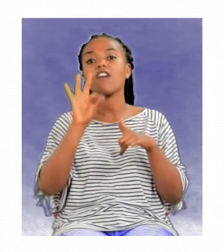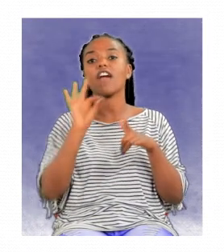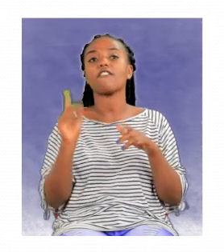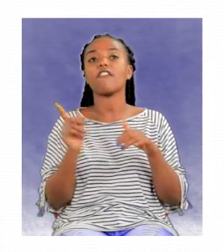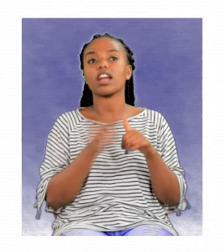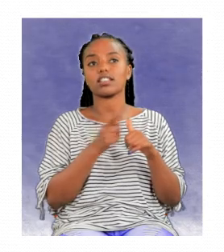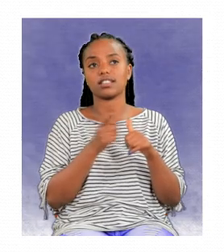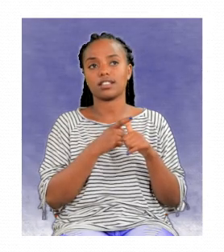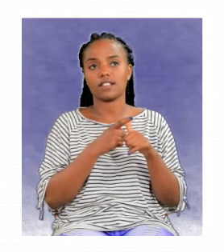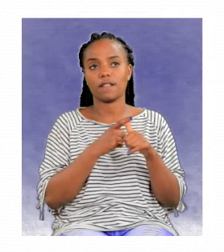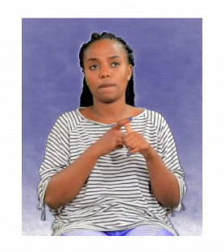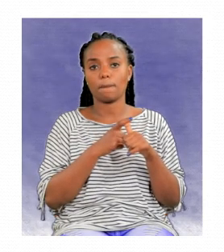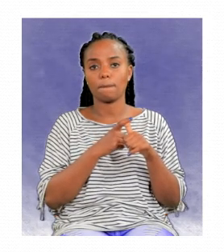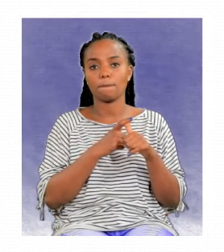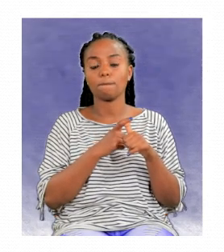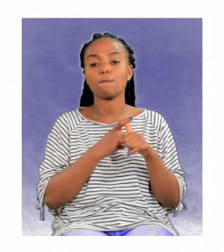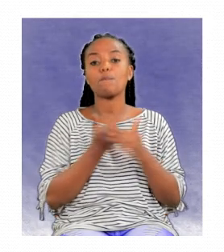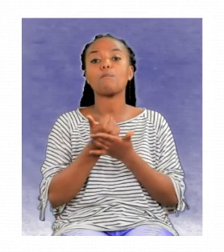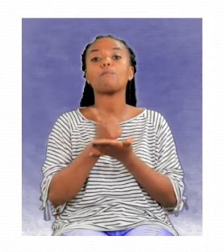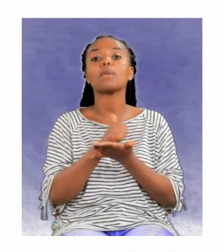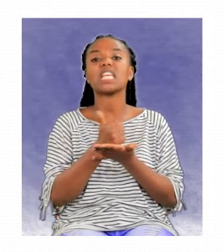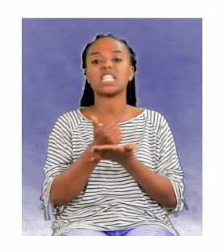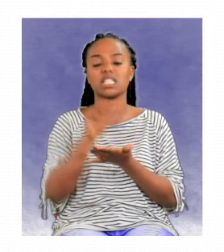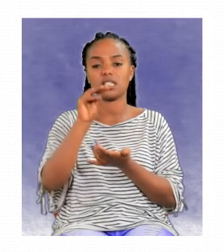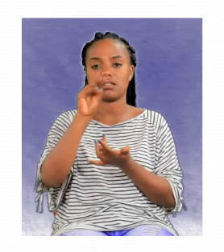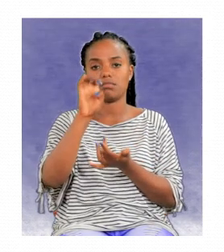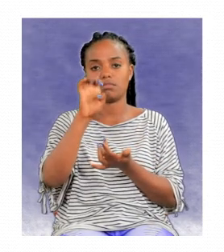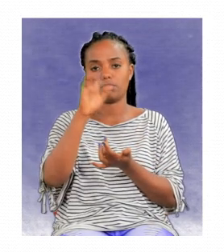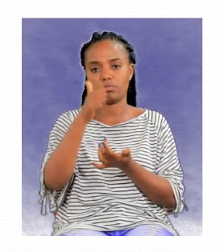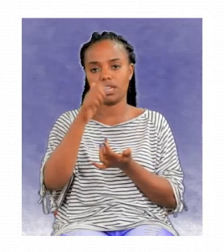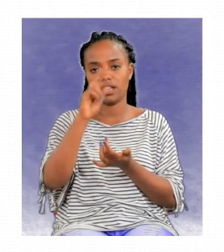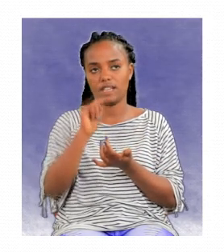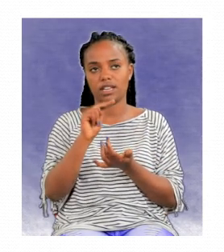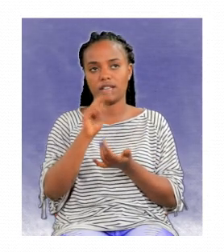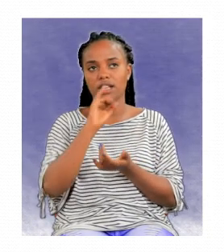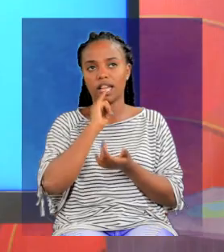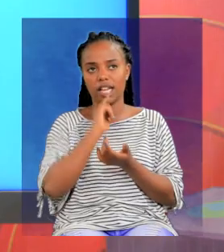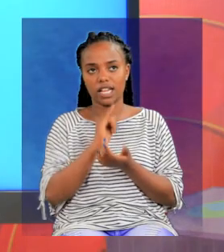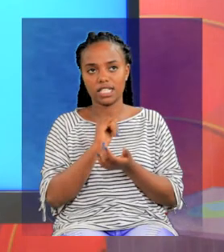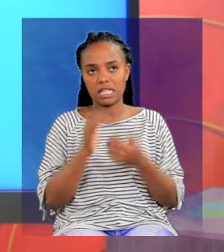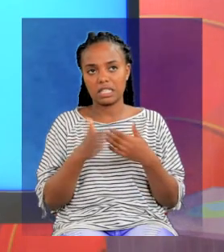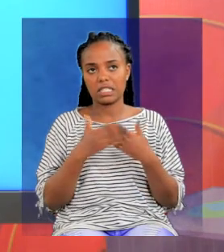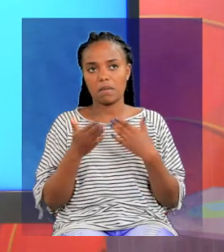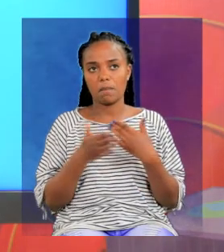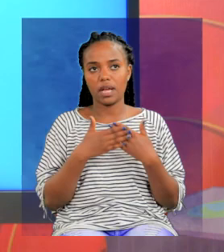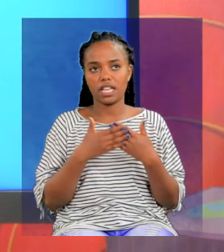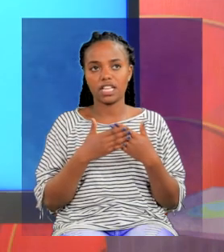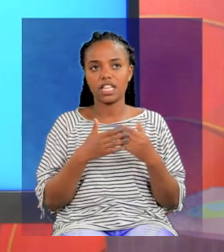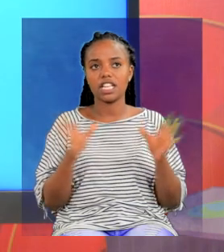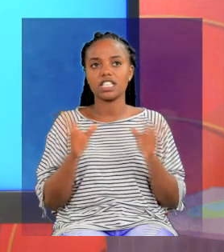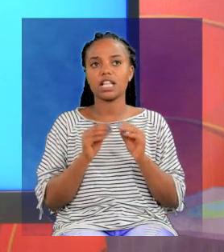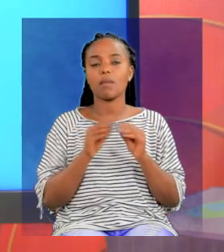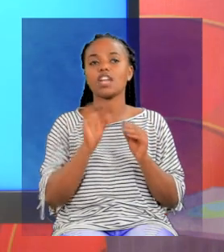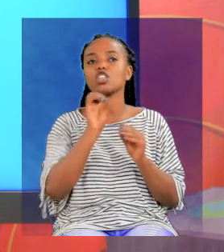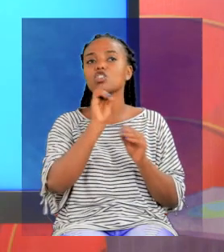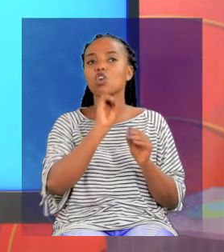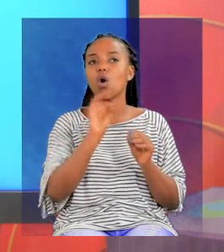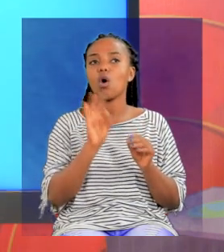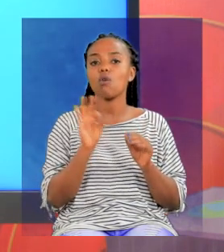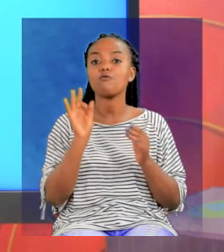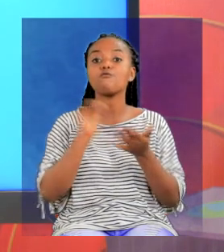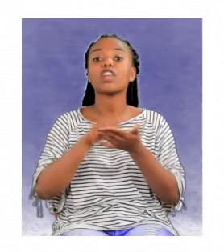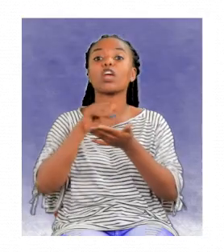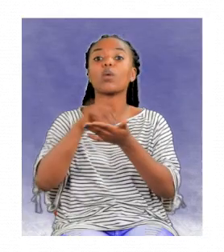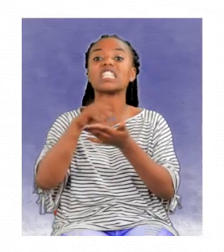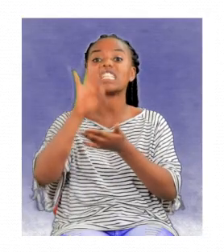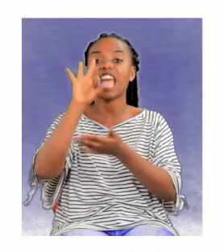first the mean from that set of data. The mean is simply the summation of the